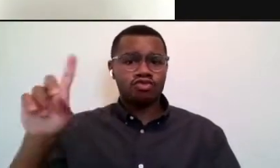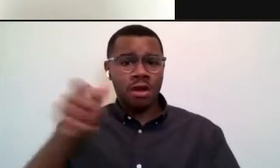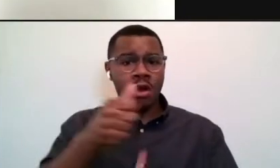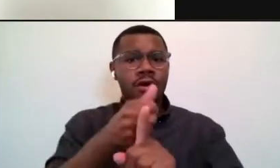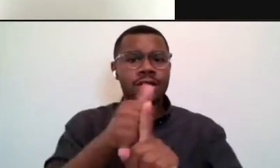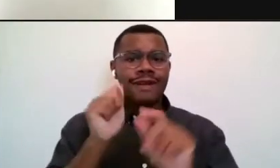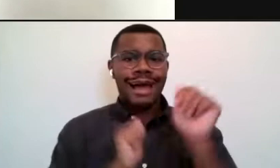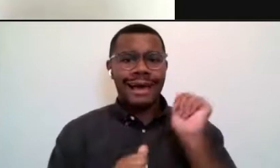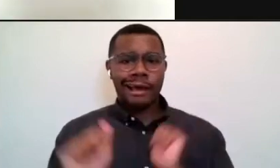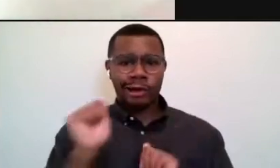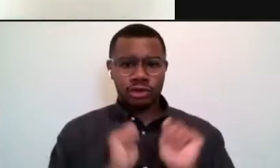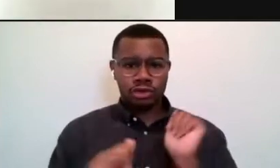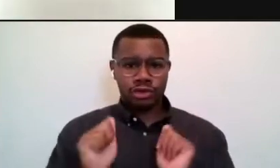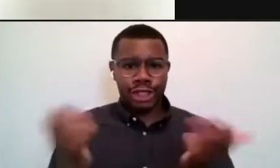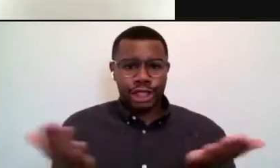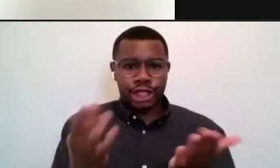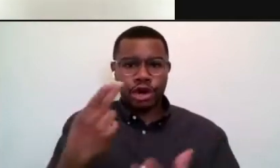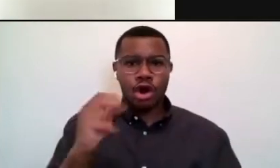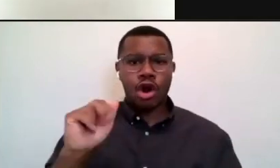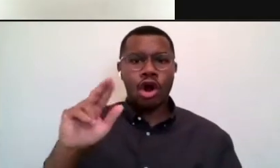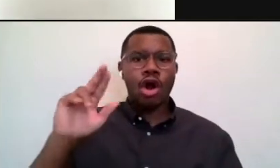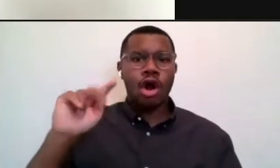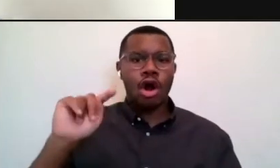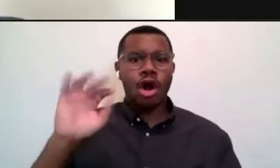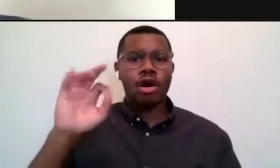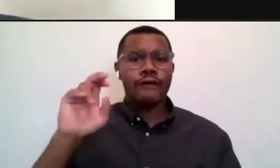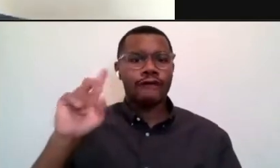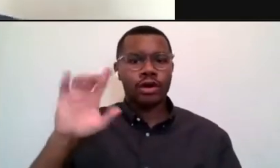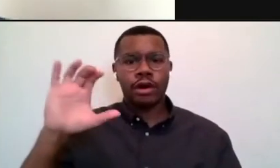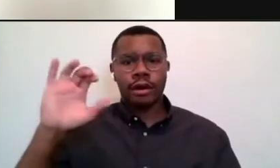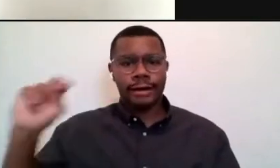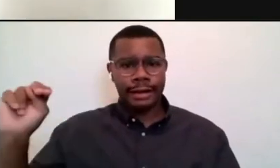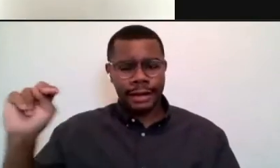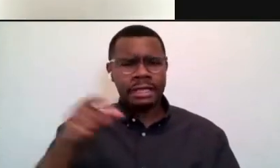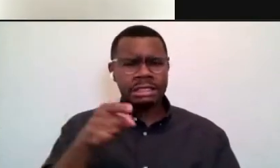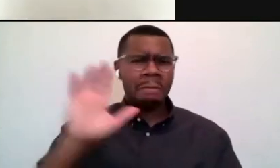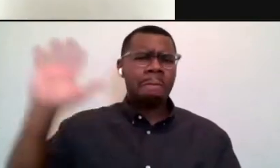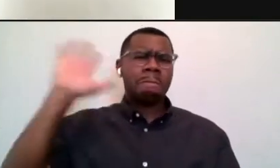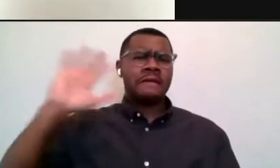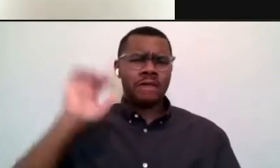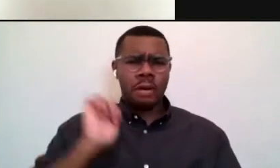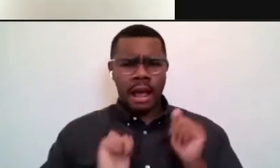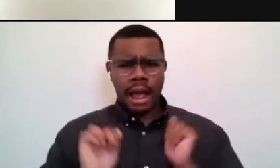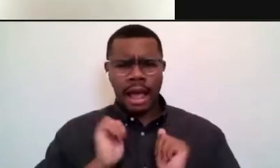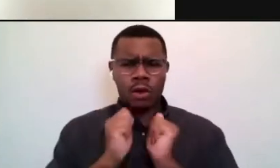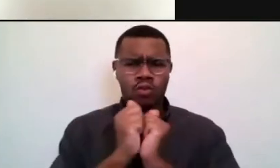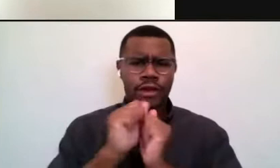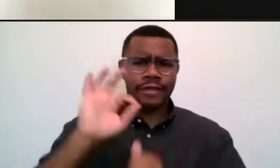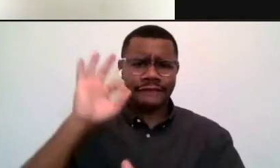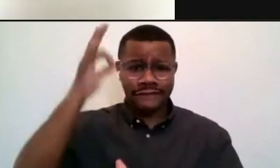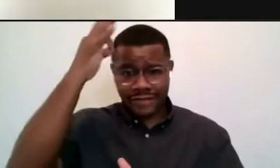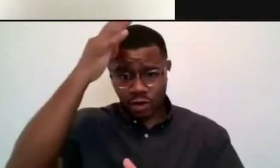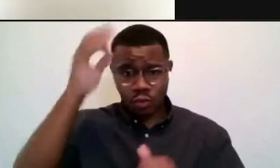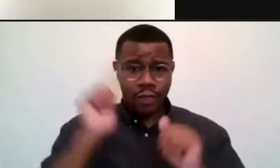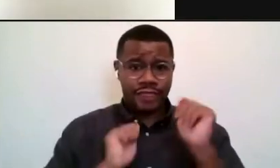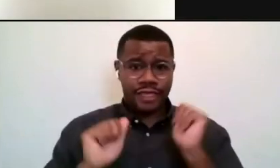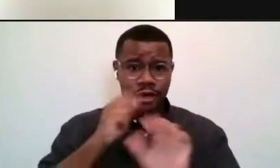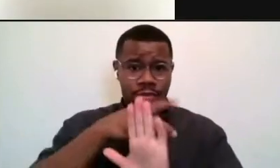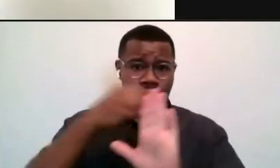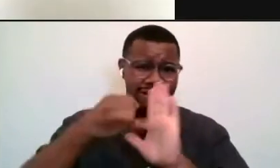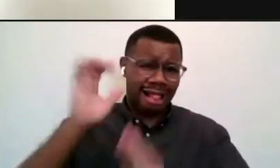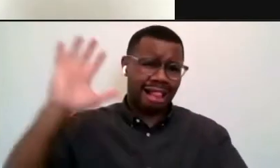with the Federal Theater Project back in the 30s during